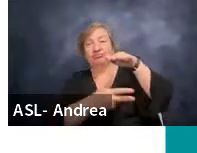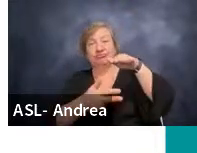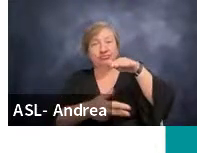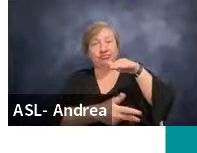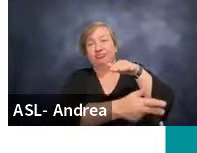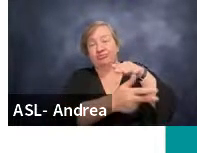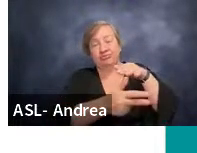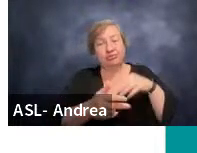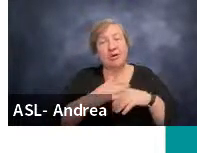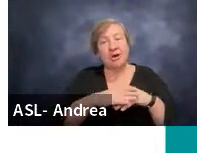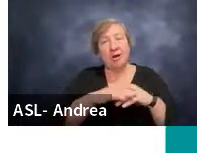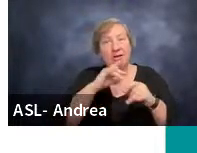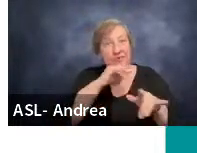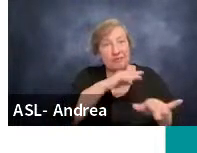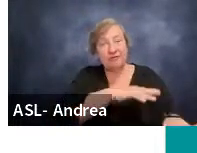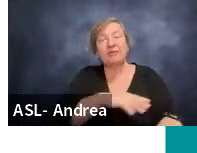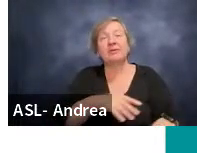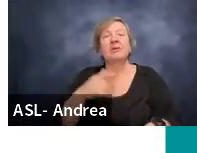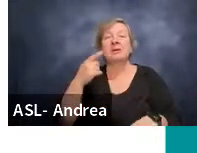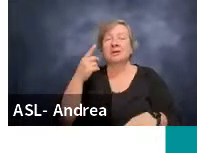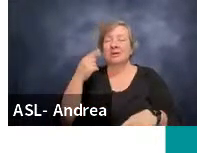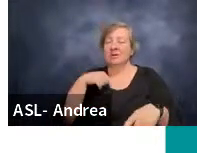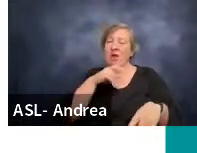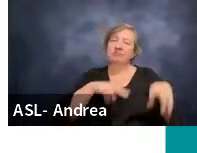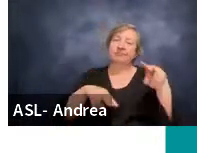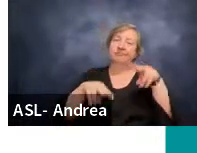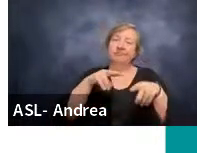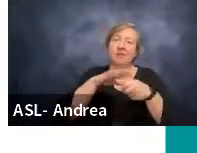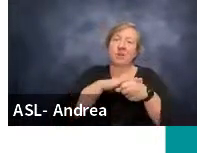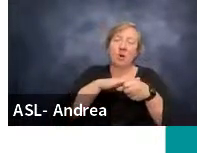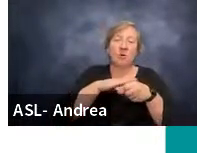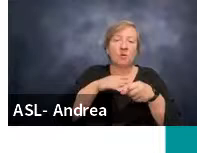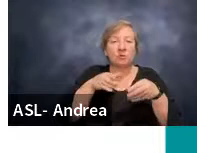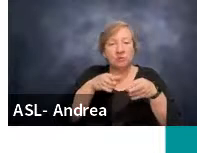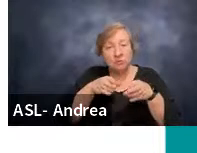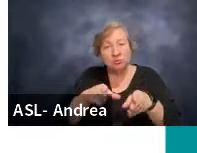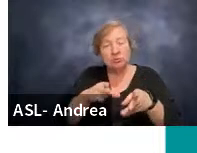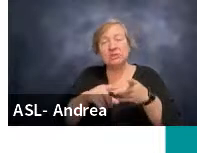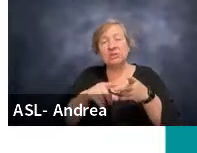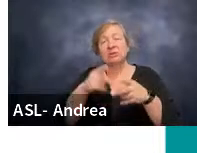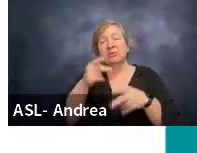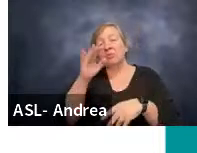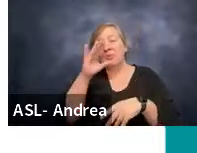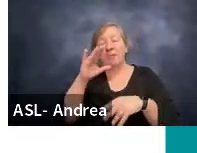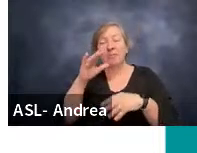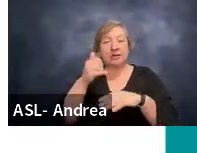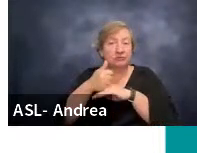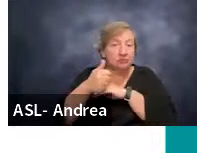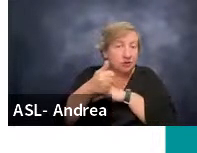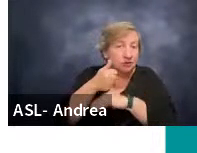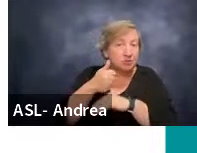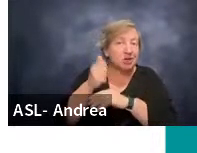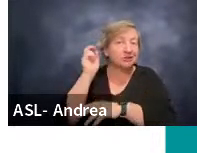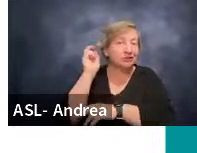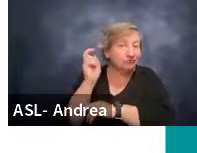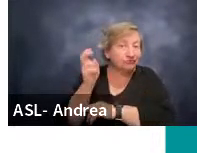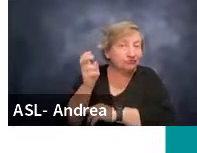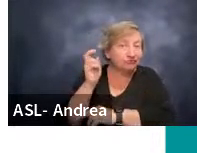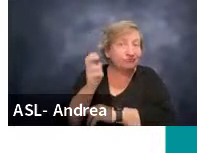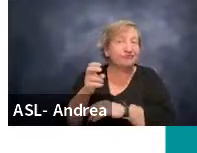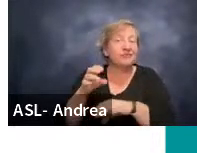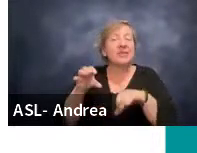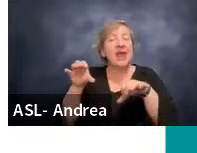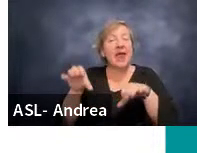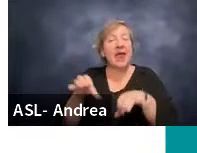We are looking at local streets. We are looking at transit, public transit service. We're looking at active transportation. That's